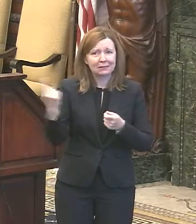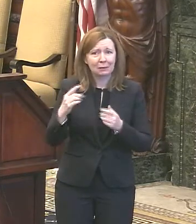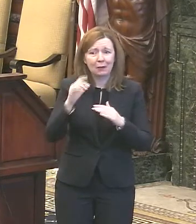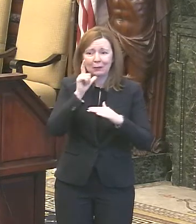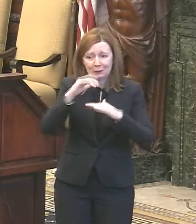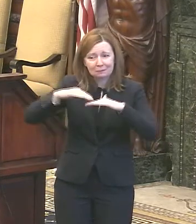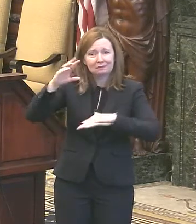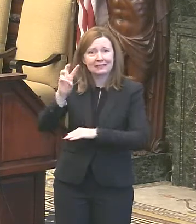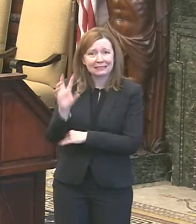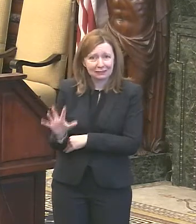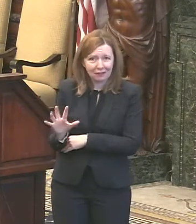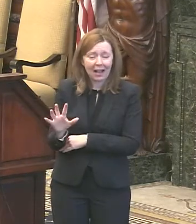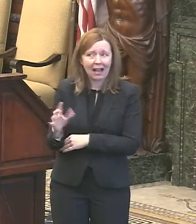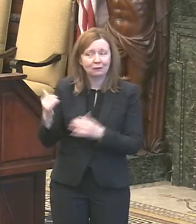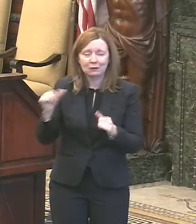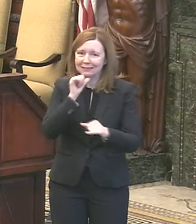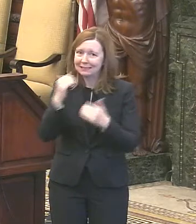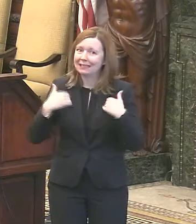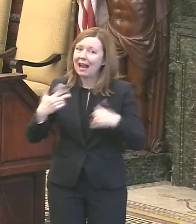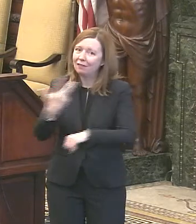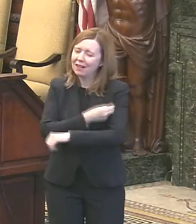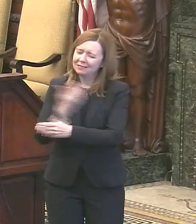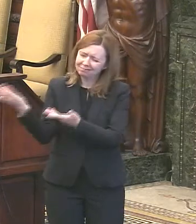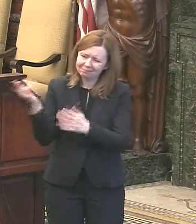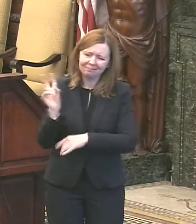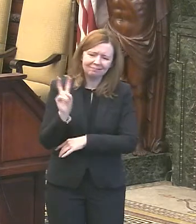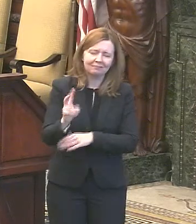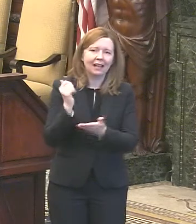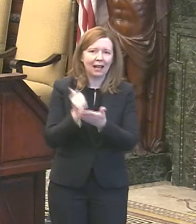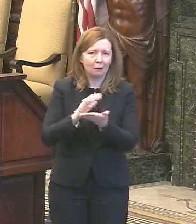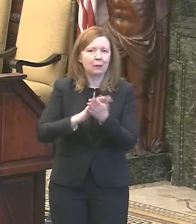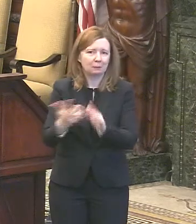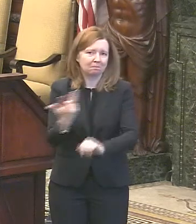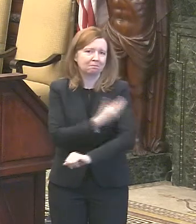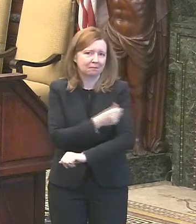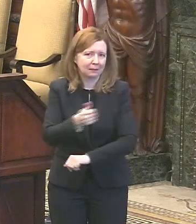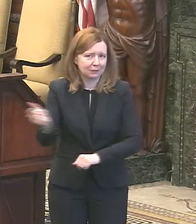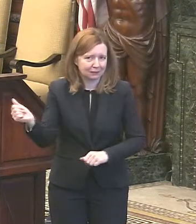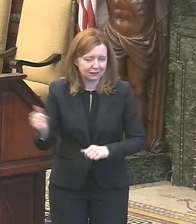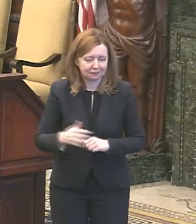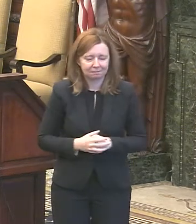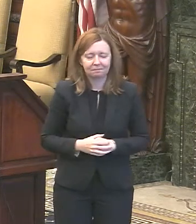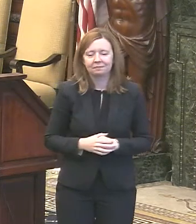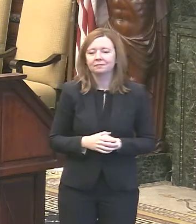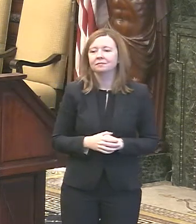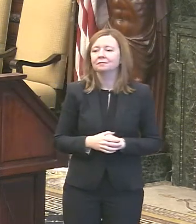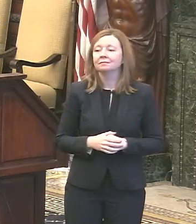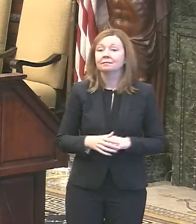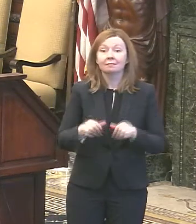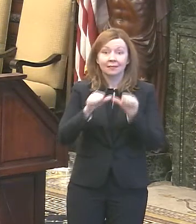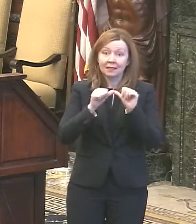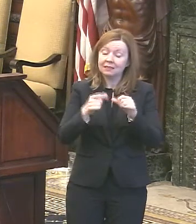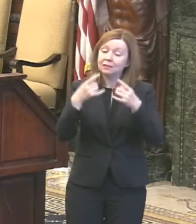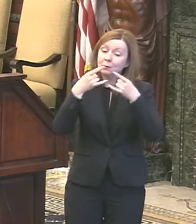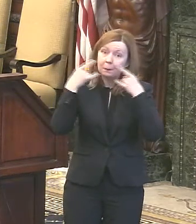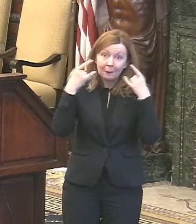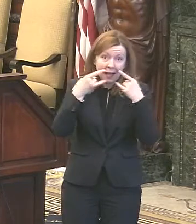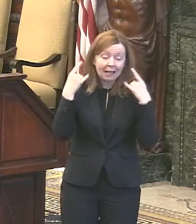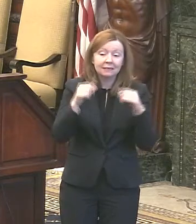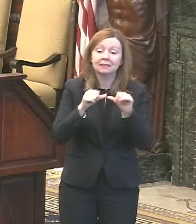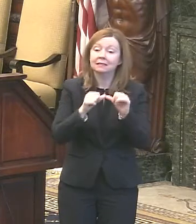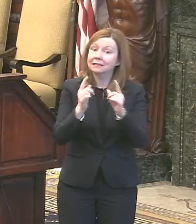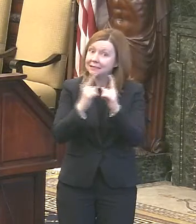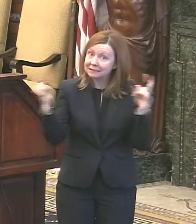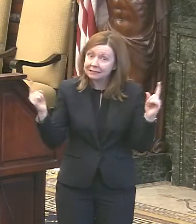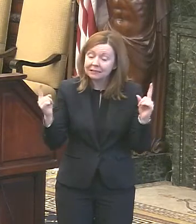who you know who's still unvaccinated with you, help them get vaccinated as well. And continue to wear masks, continue to keep their